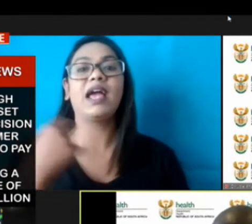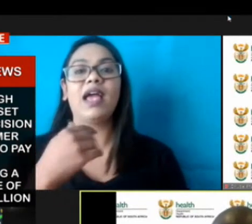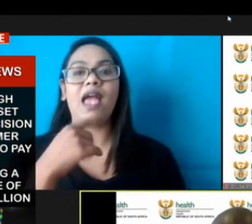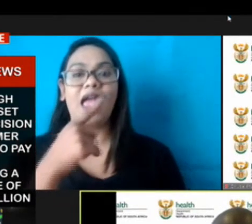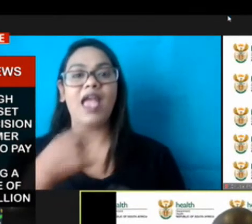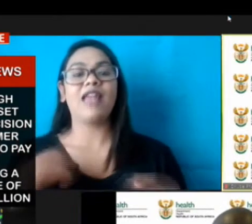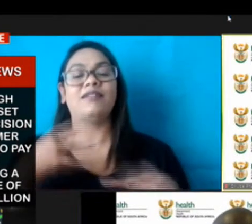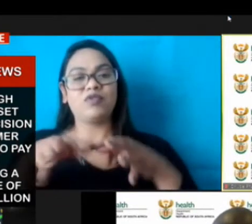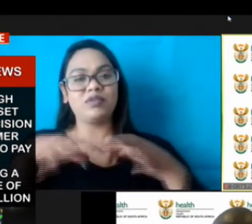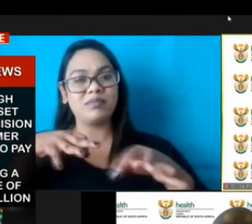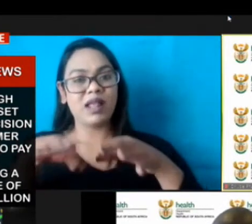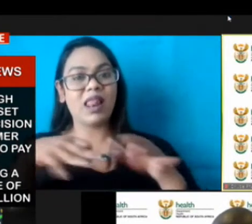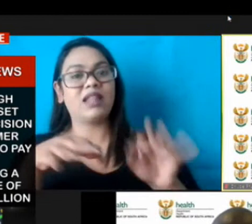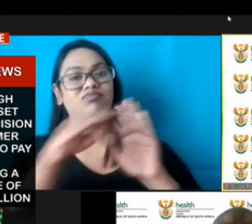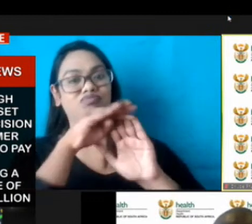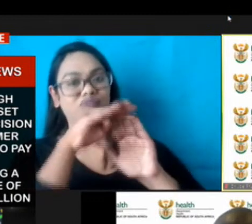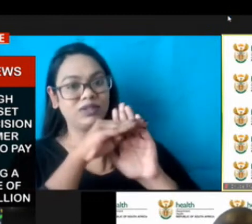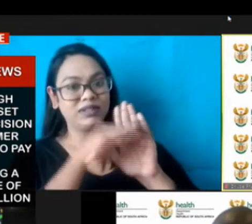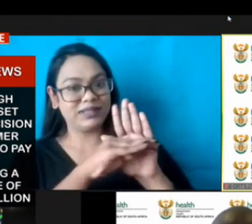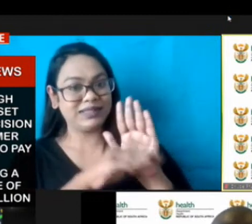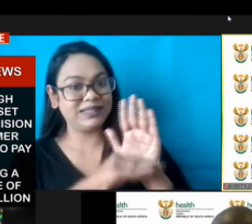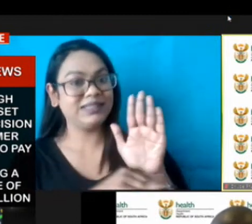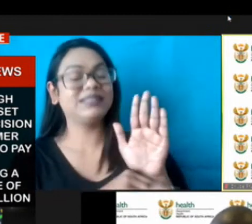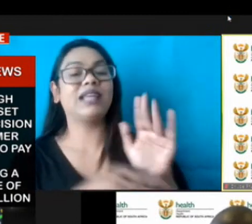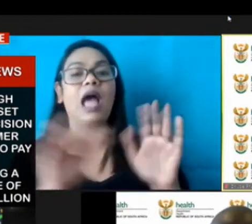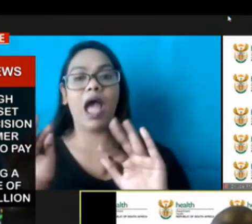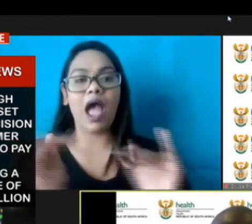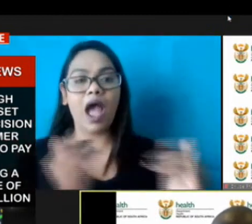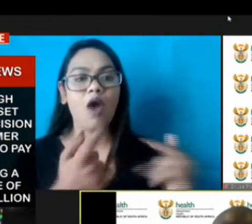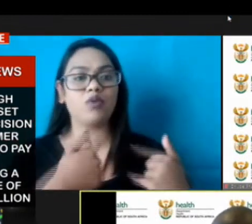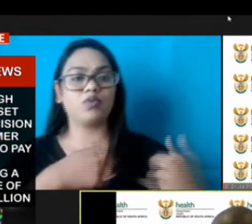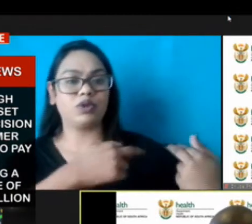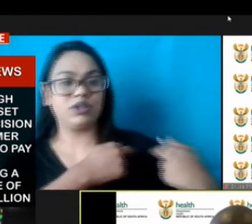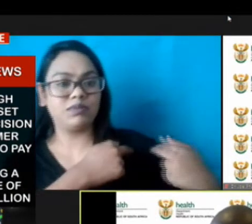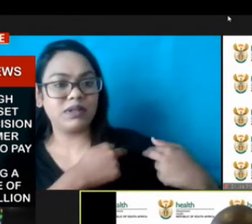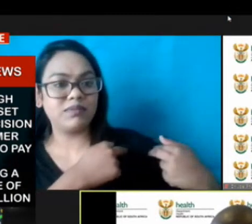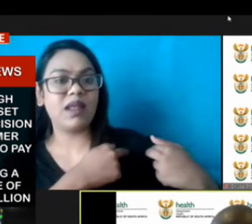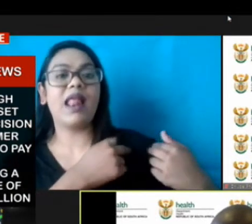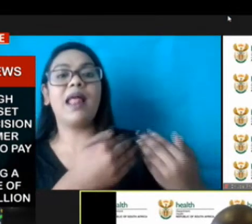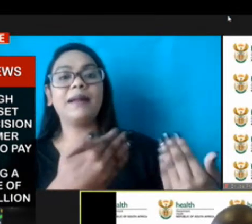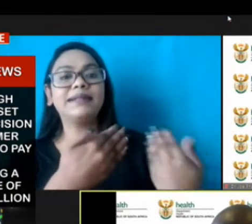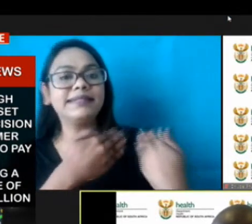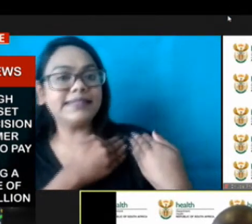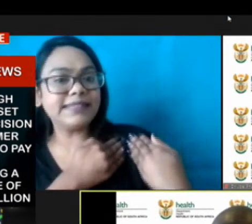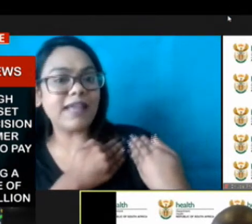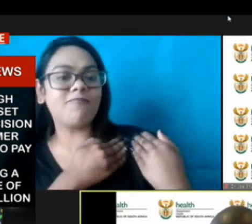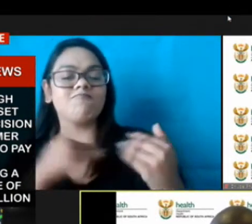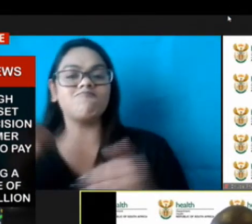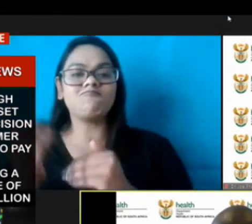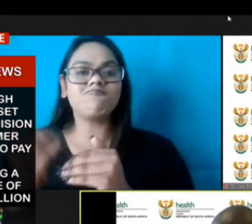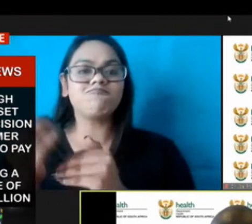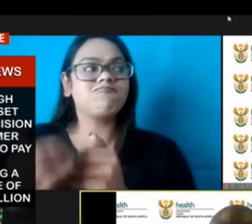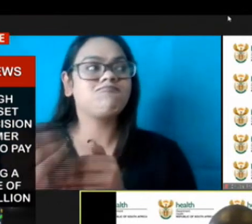said. And it's our collective responsibility to ensure that we have a safer and a good and merry and prosperous New